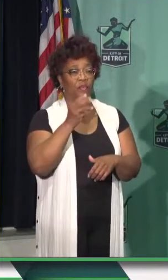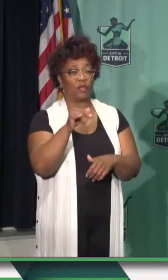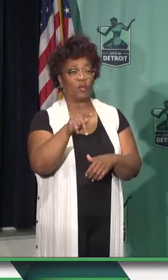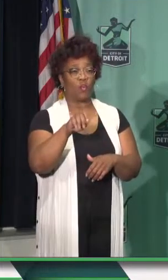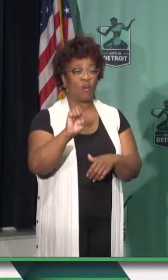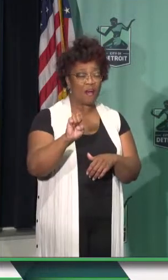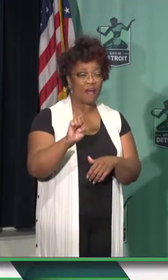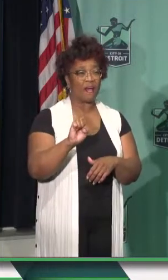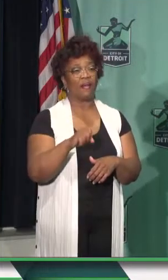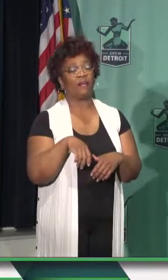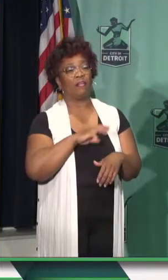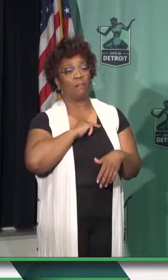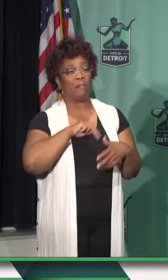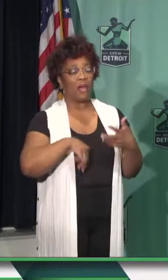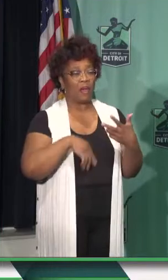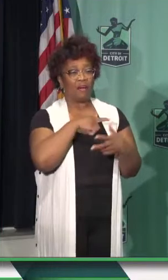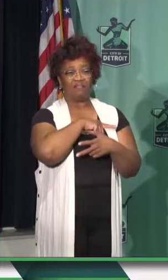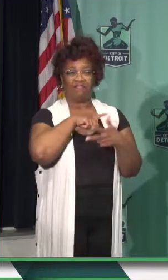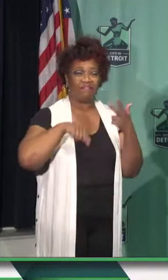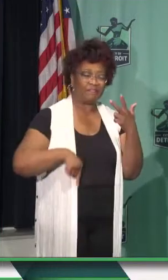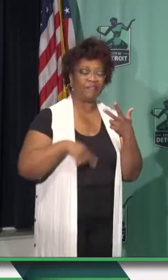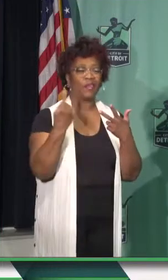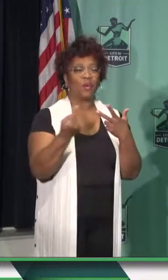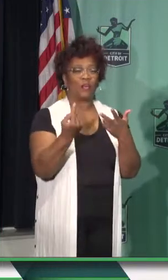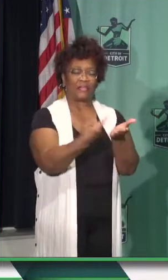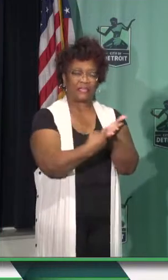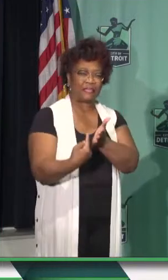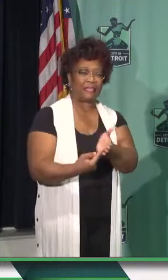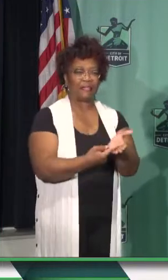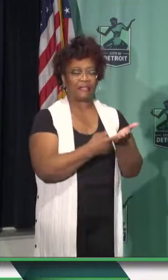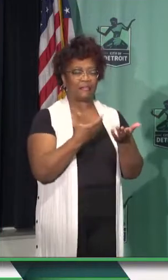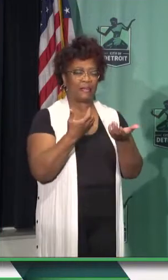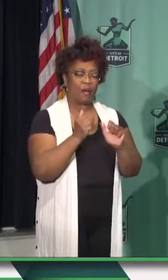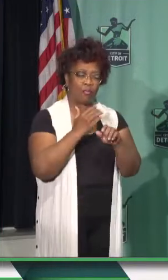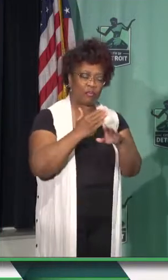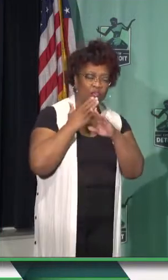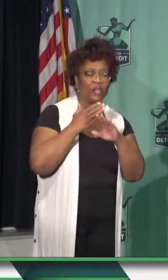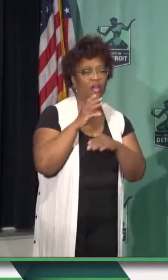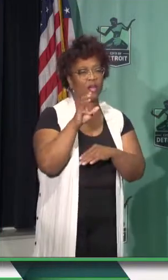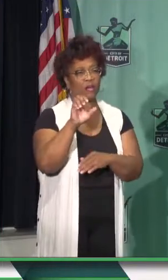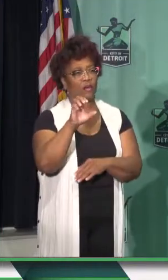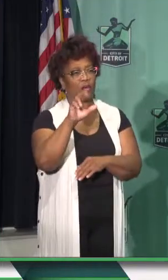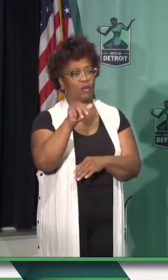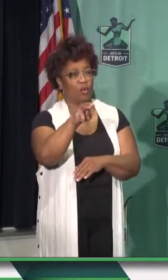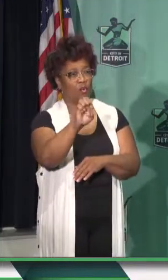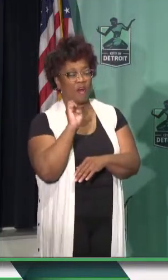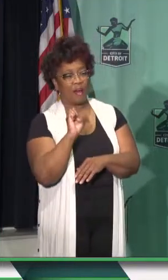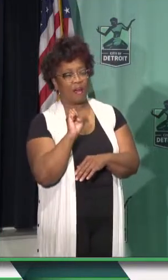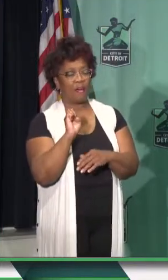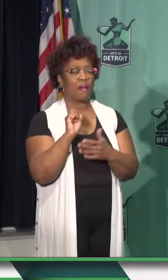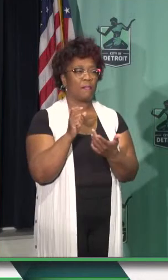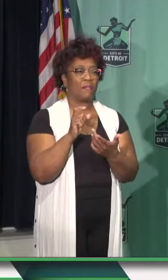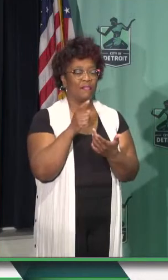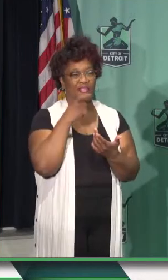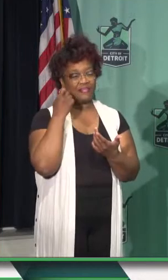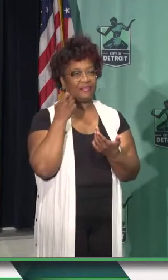to prevent crime from happening in the first place? Because after it happens, of course,